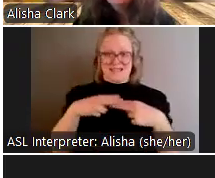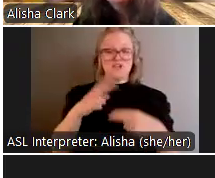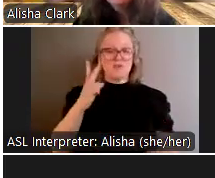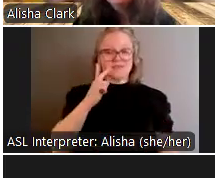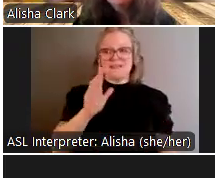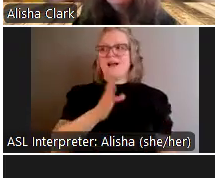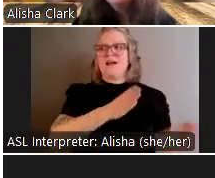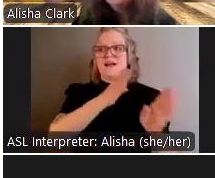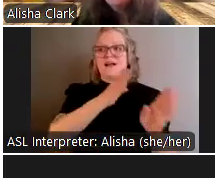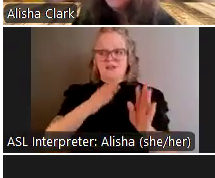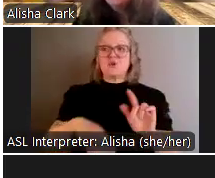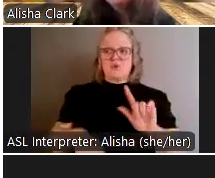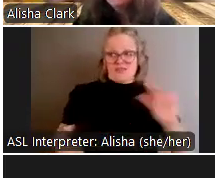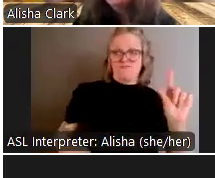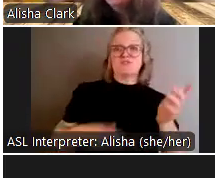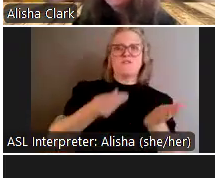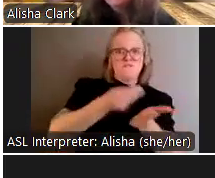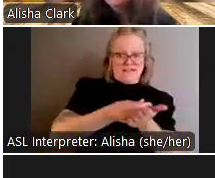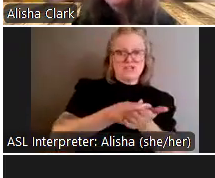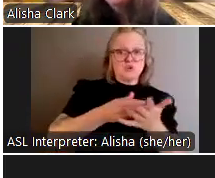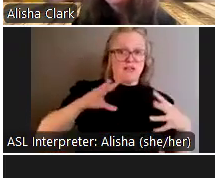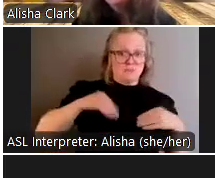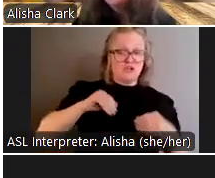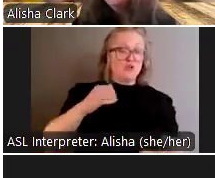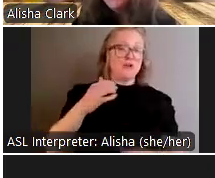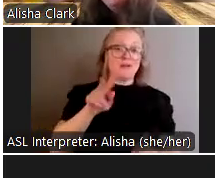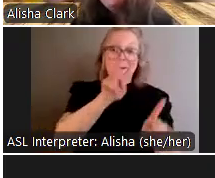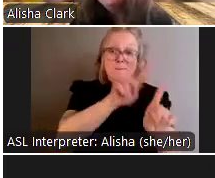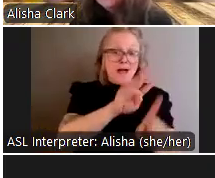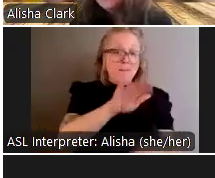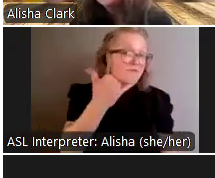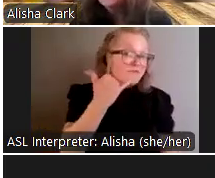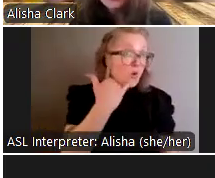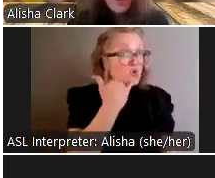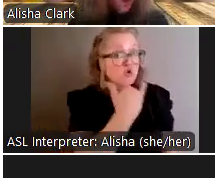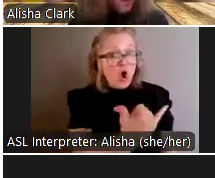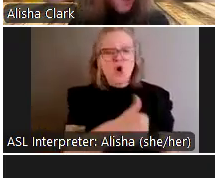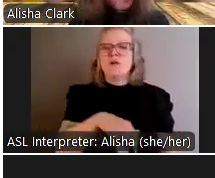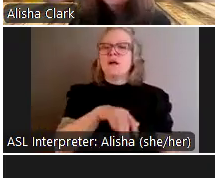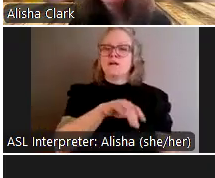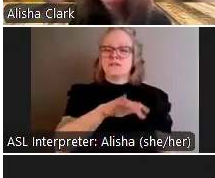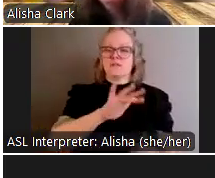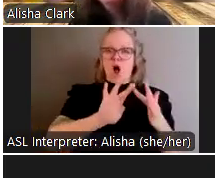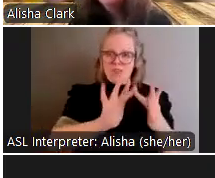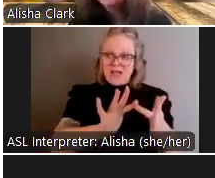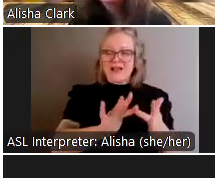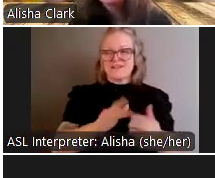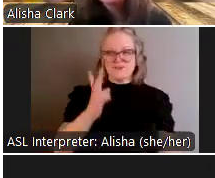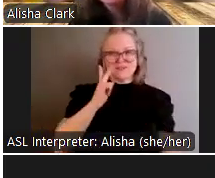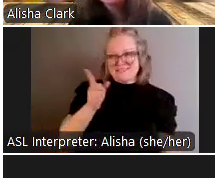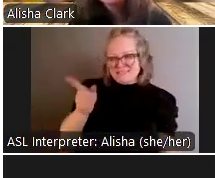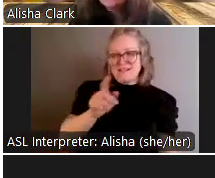for the financial eligibility, you can apply by phone. You can do it online, like the Connect. I know I've got a note here to pull some